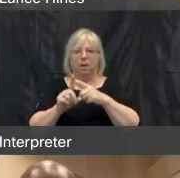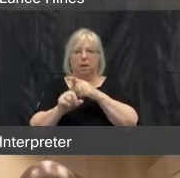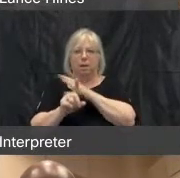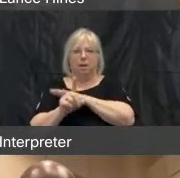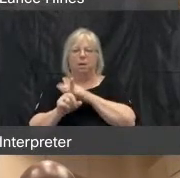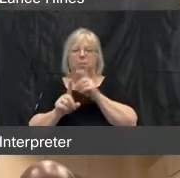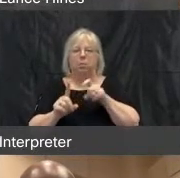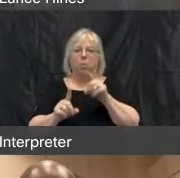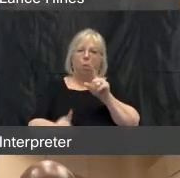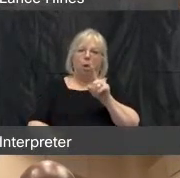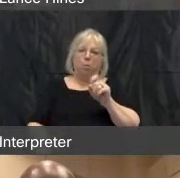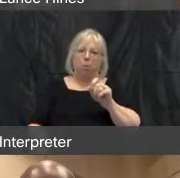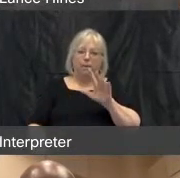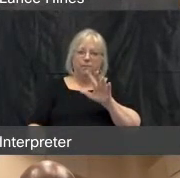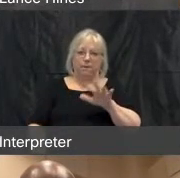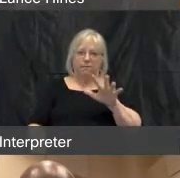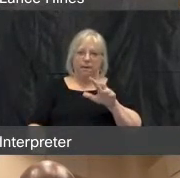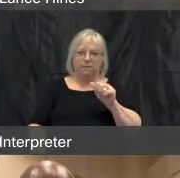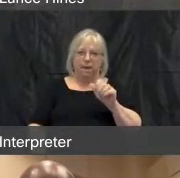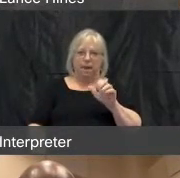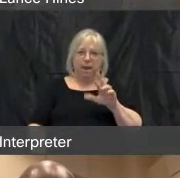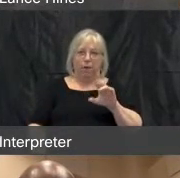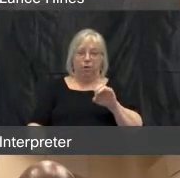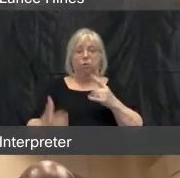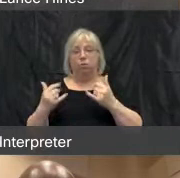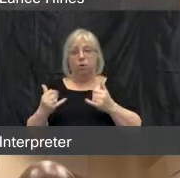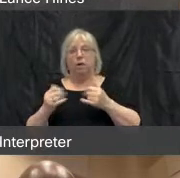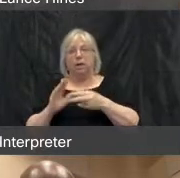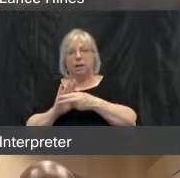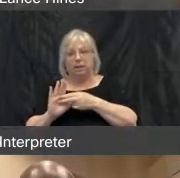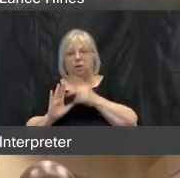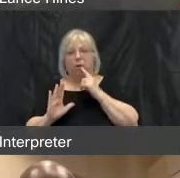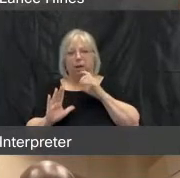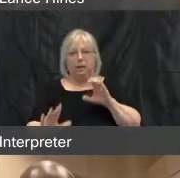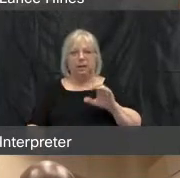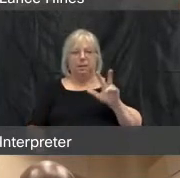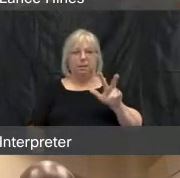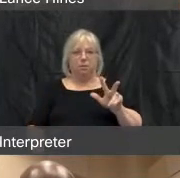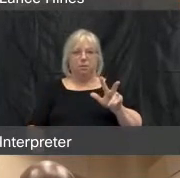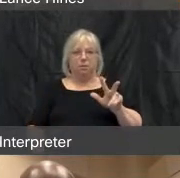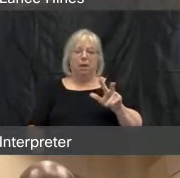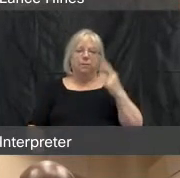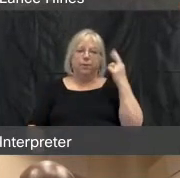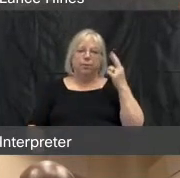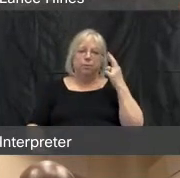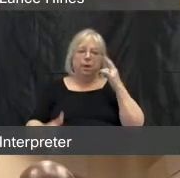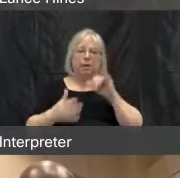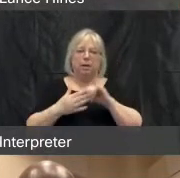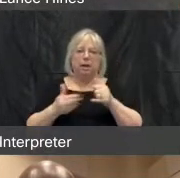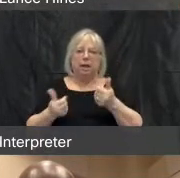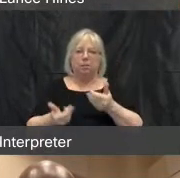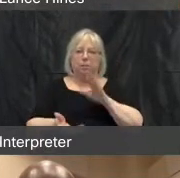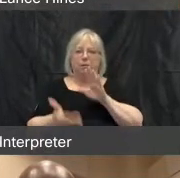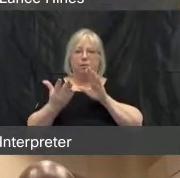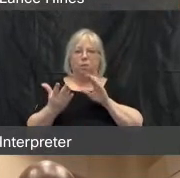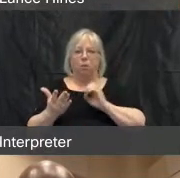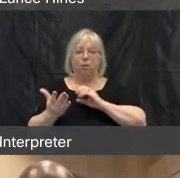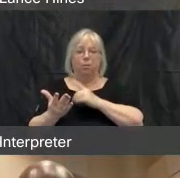1.51 acres. Currently, the zoning is C3. The reason that it is before the